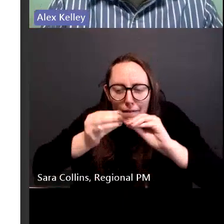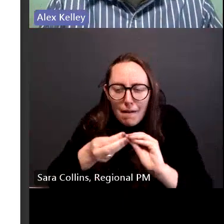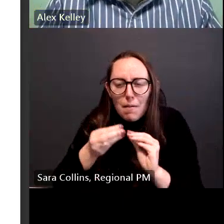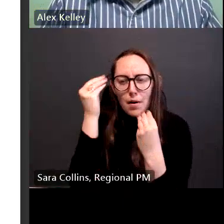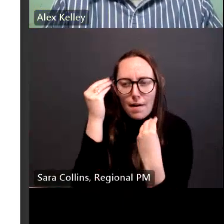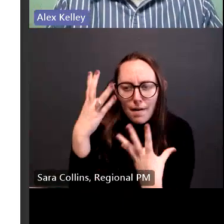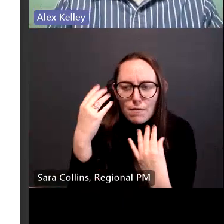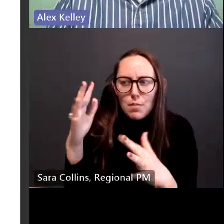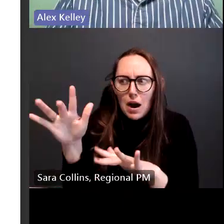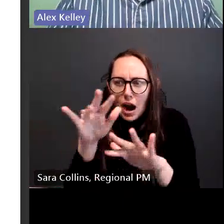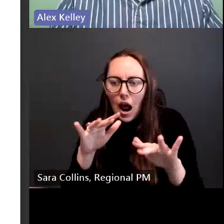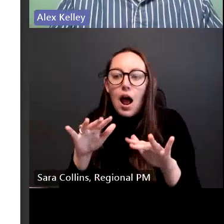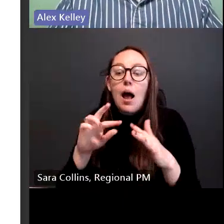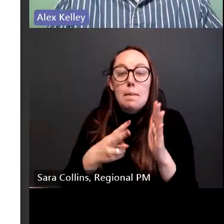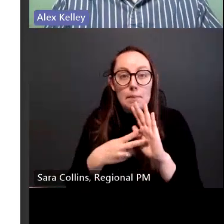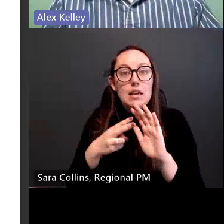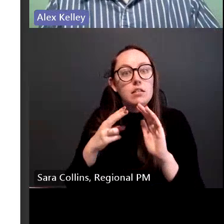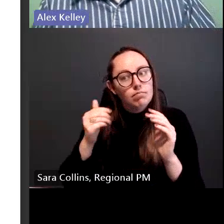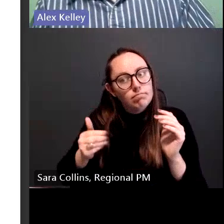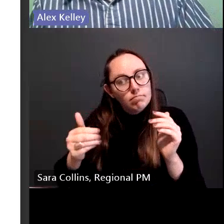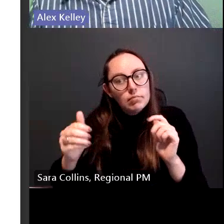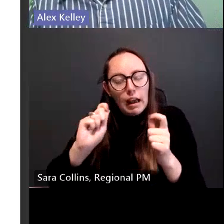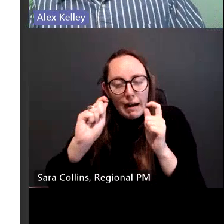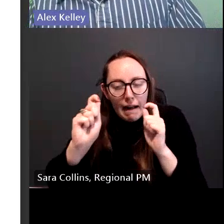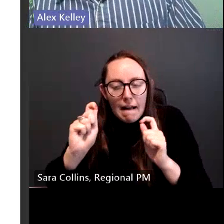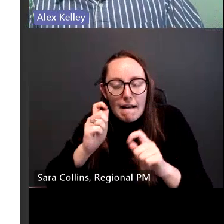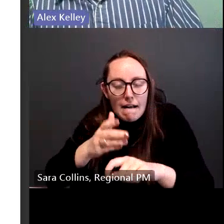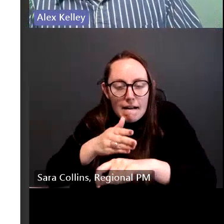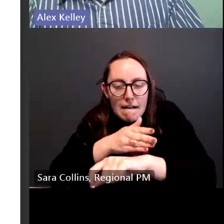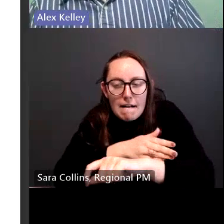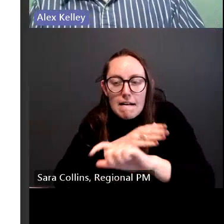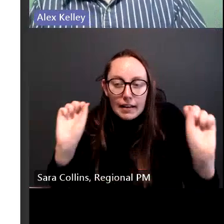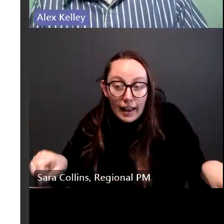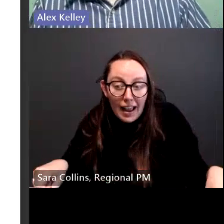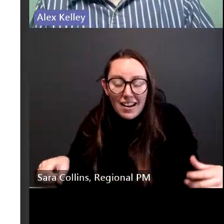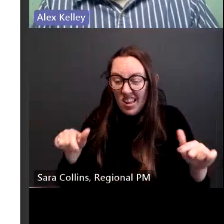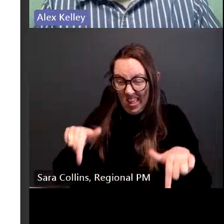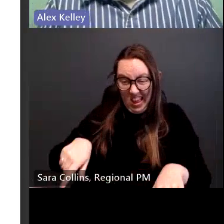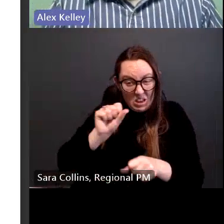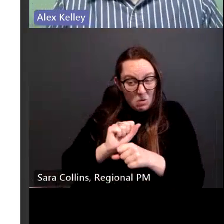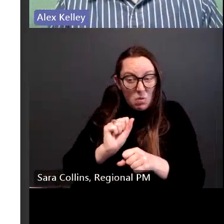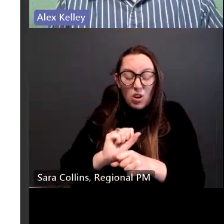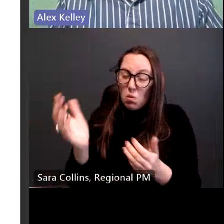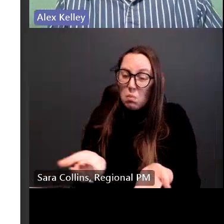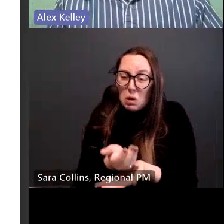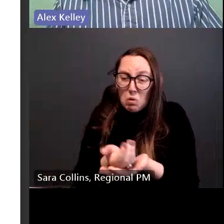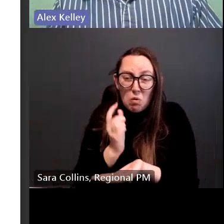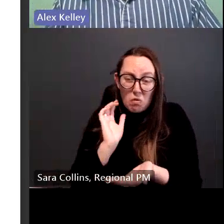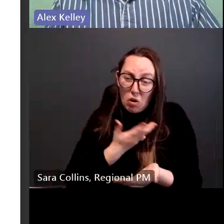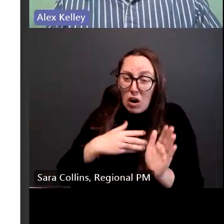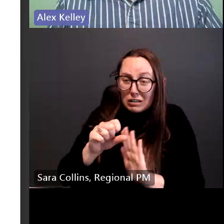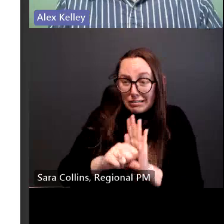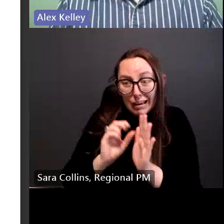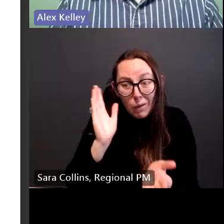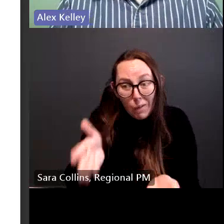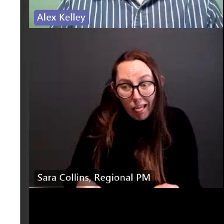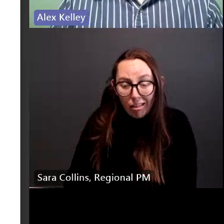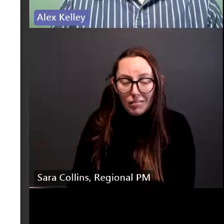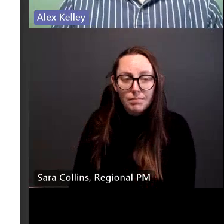state to some degree. We also have a number of recommendations about data